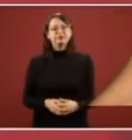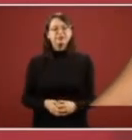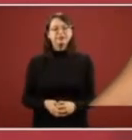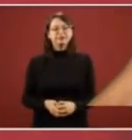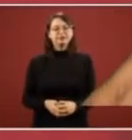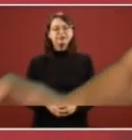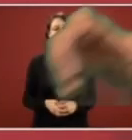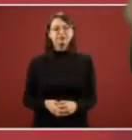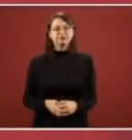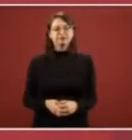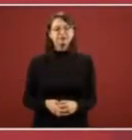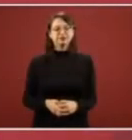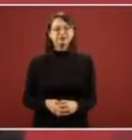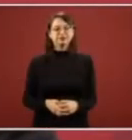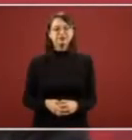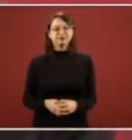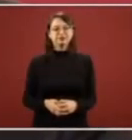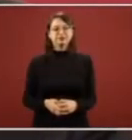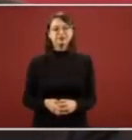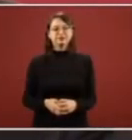En